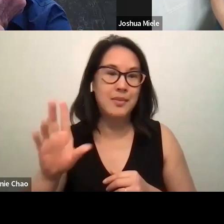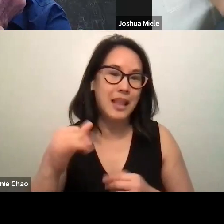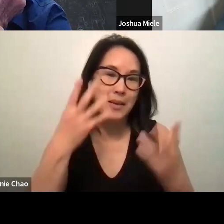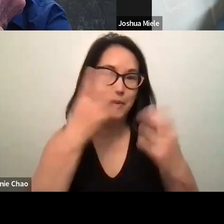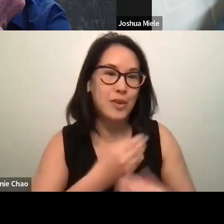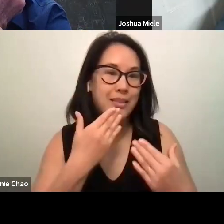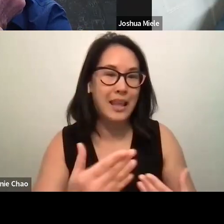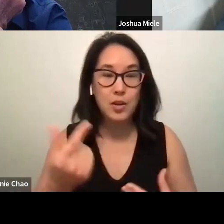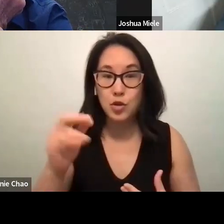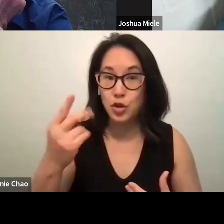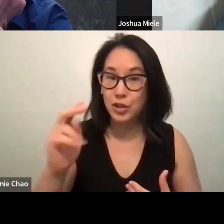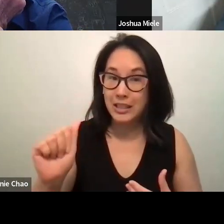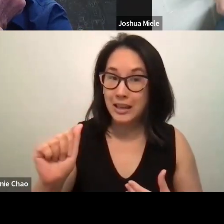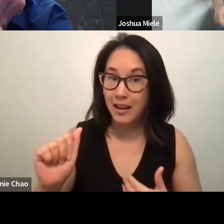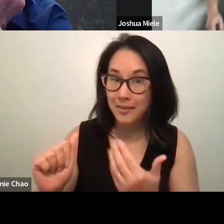this one as well?